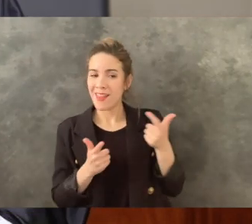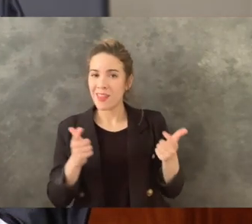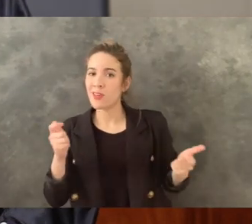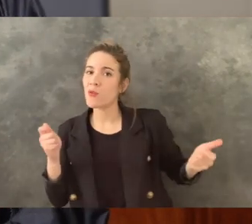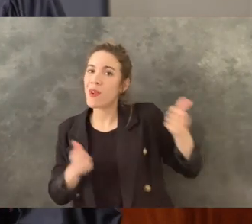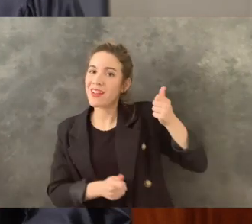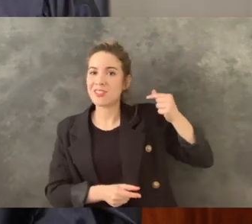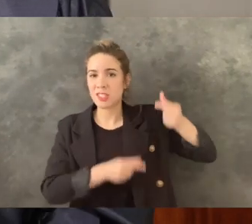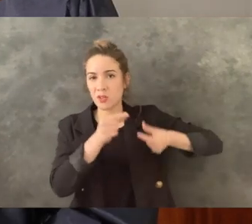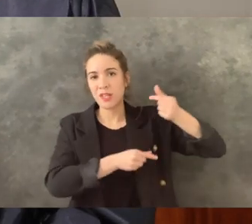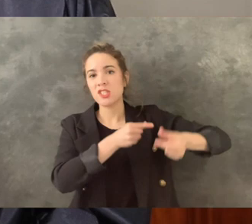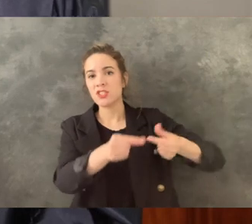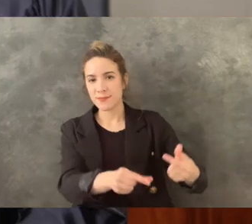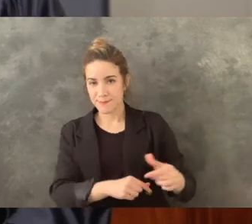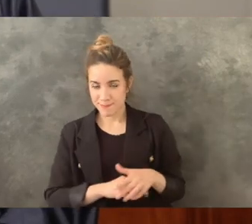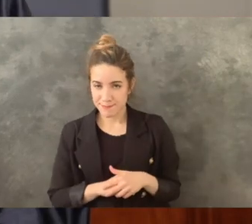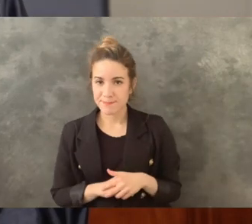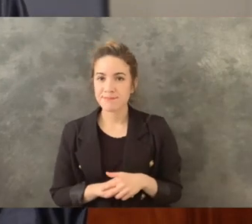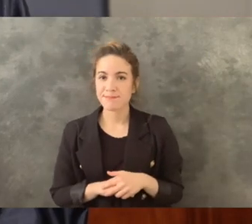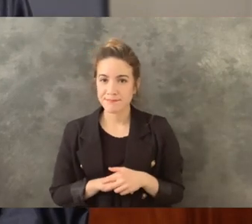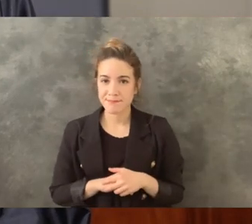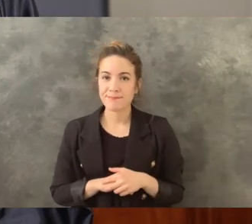the greatest generation.